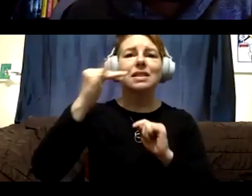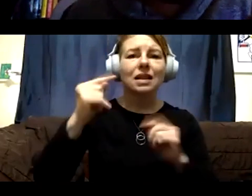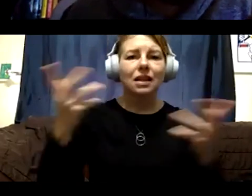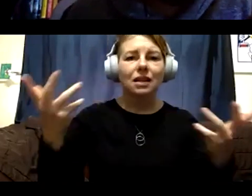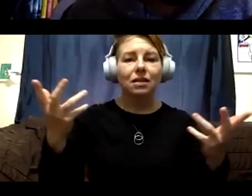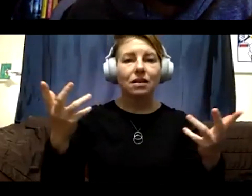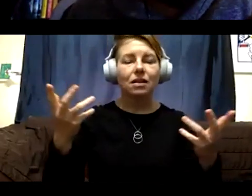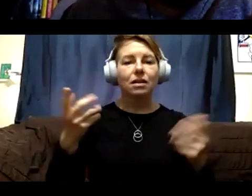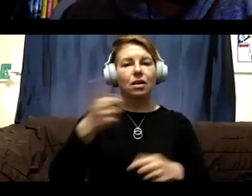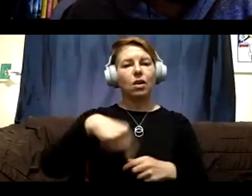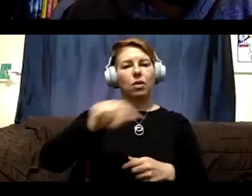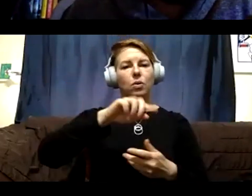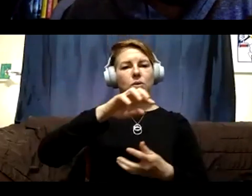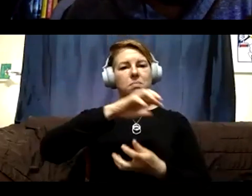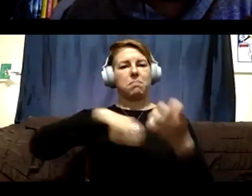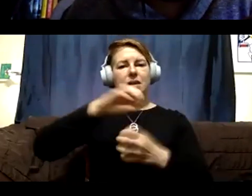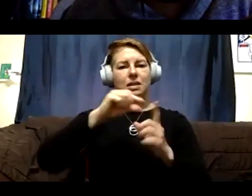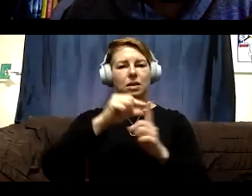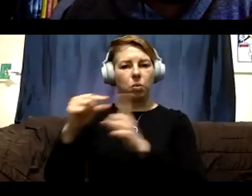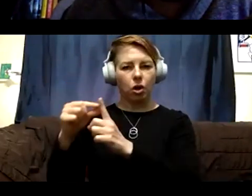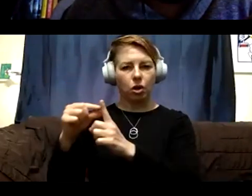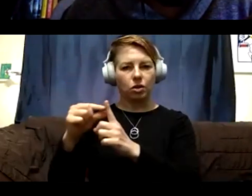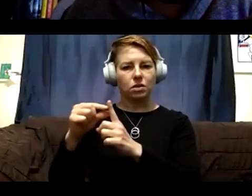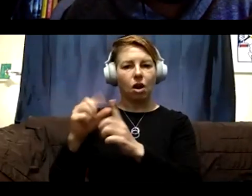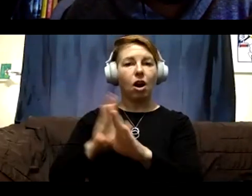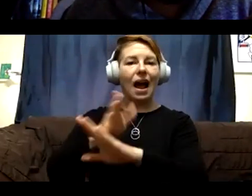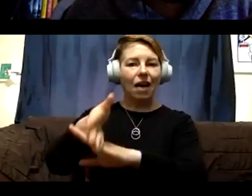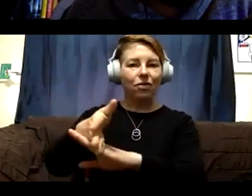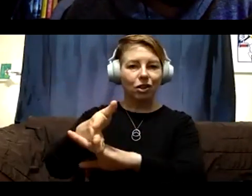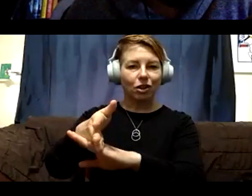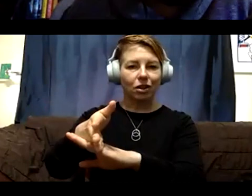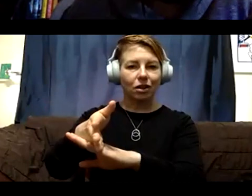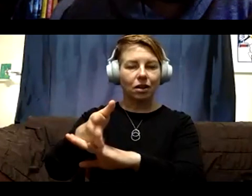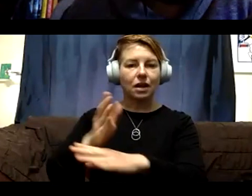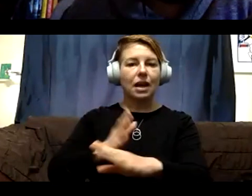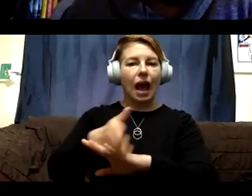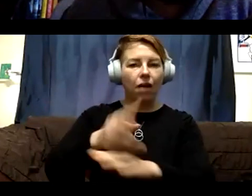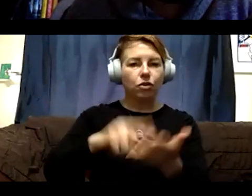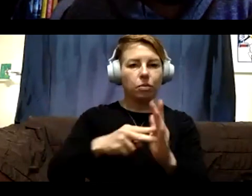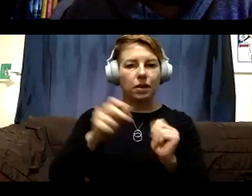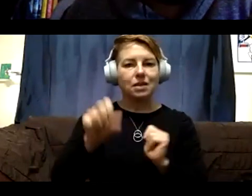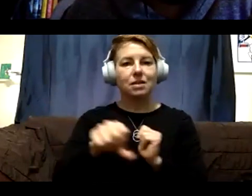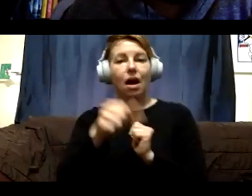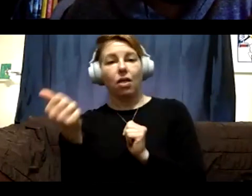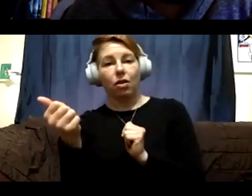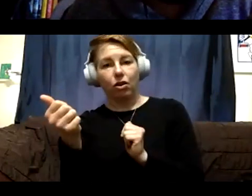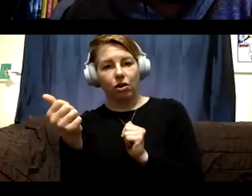messy words presume an after, and they presume that this after is other than post-apocalypse.